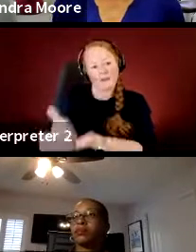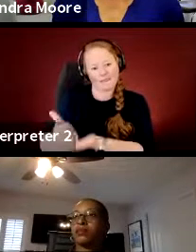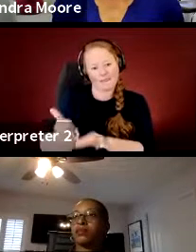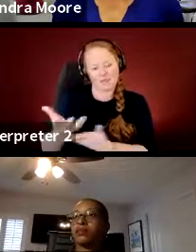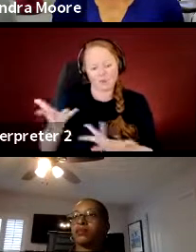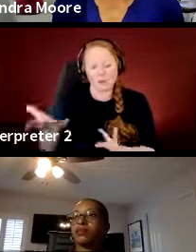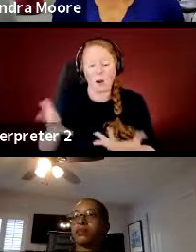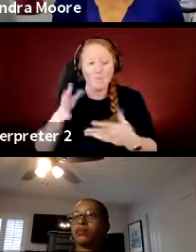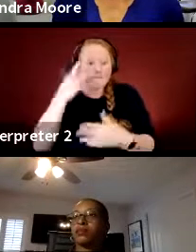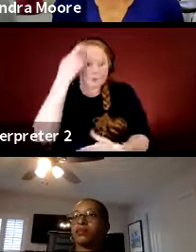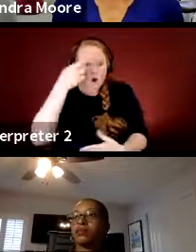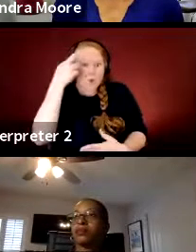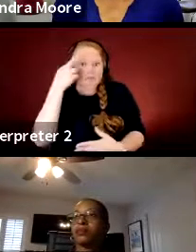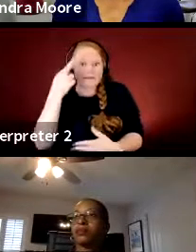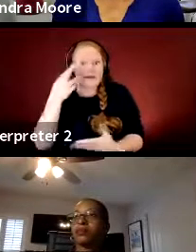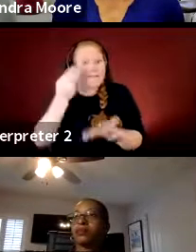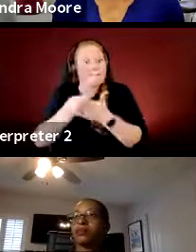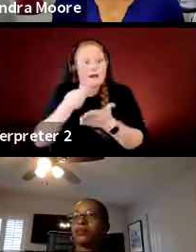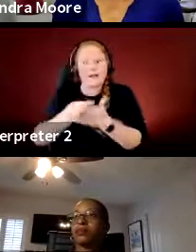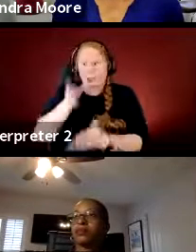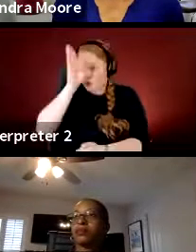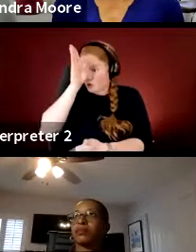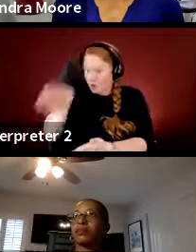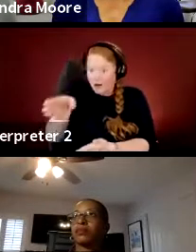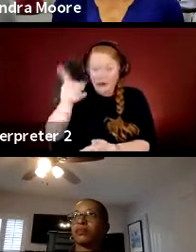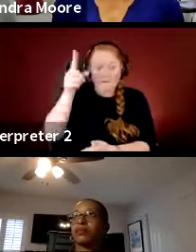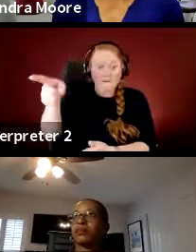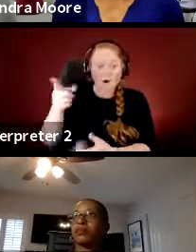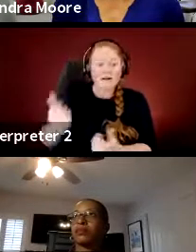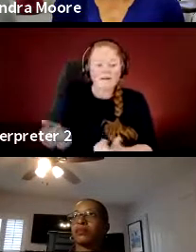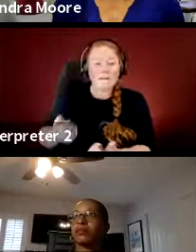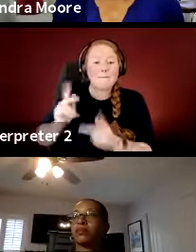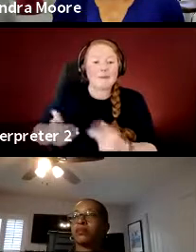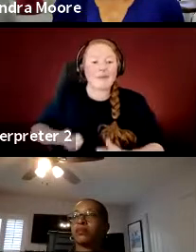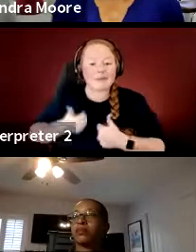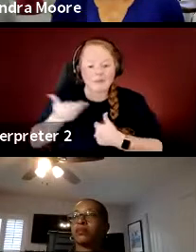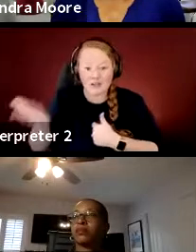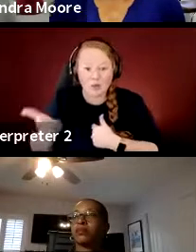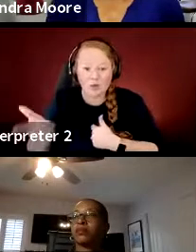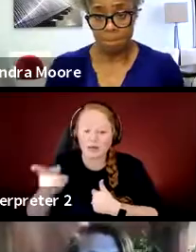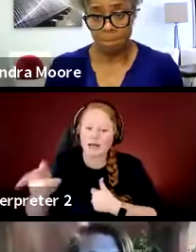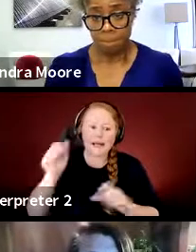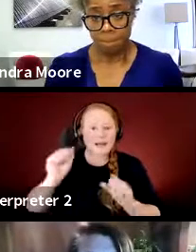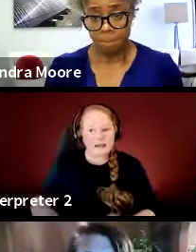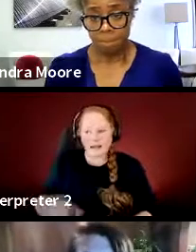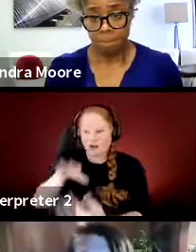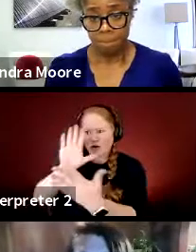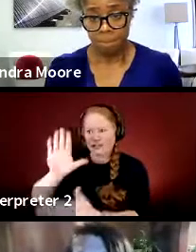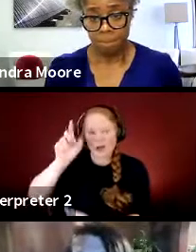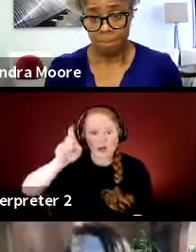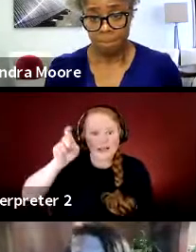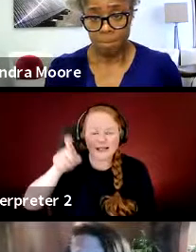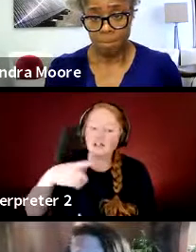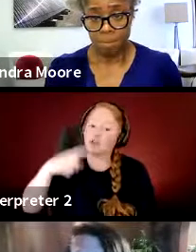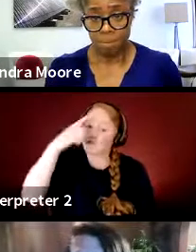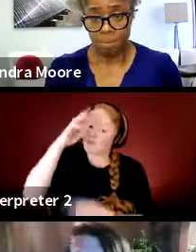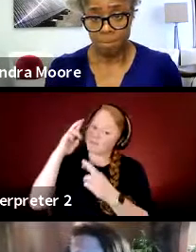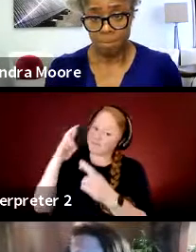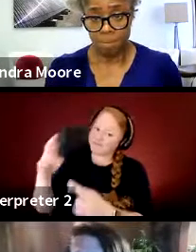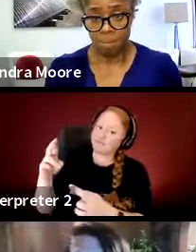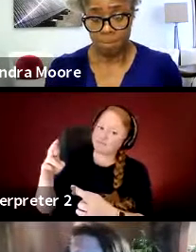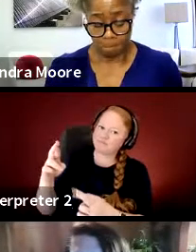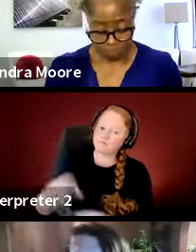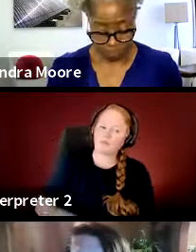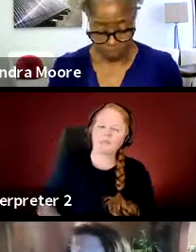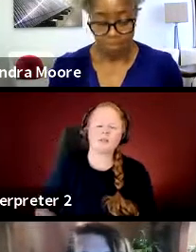is to get money directly into the hands of residents so individuals can address their own needs, affirming their own agency and dignity. To date, we've been